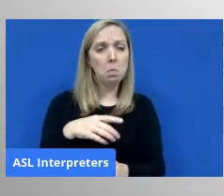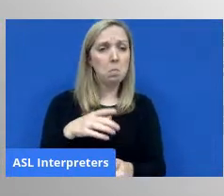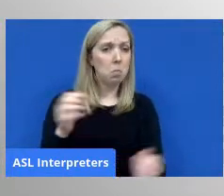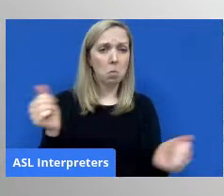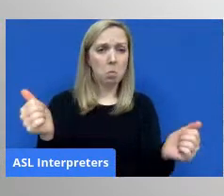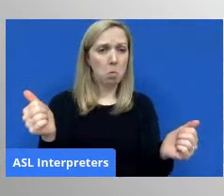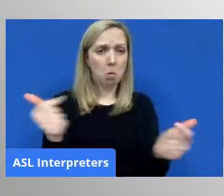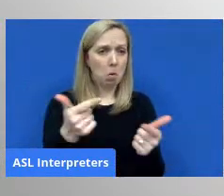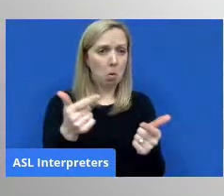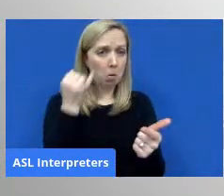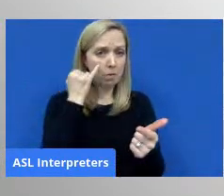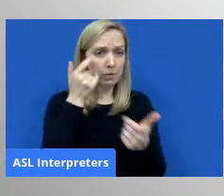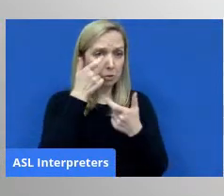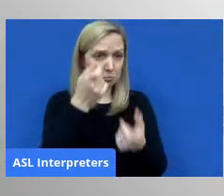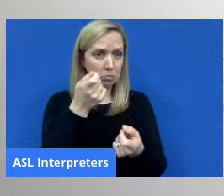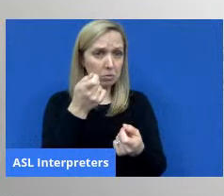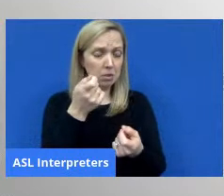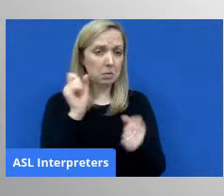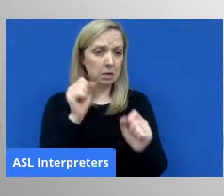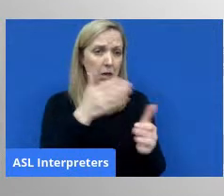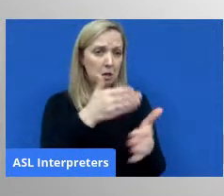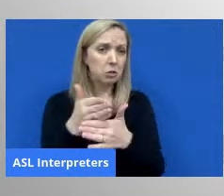board as well.